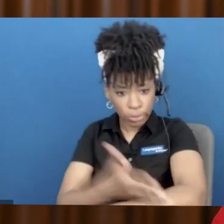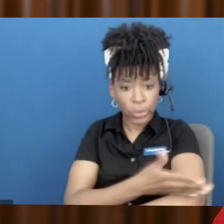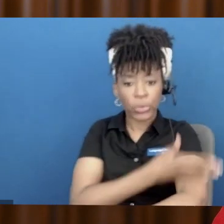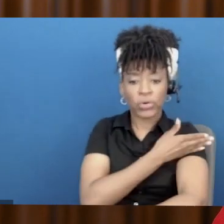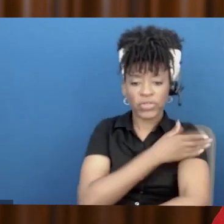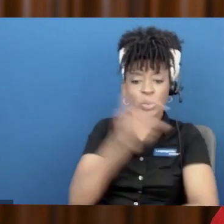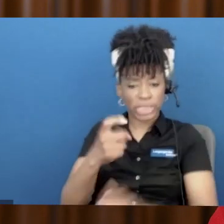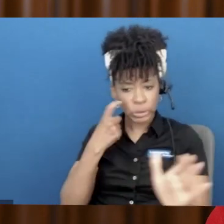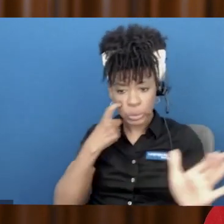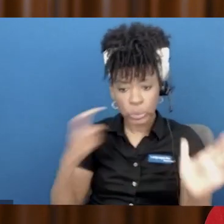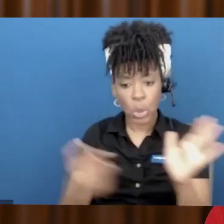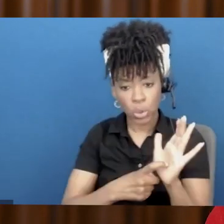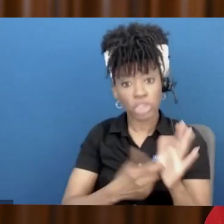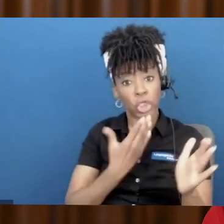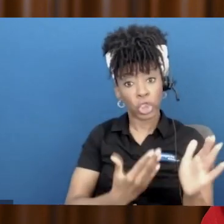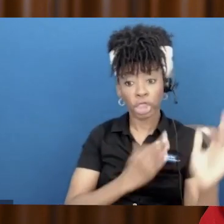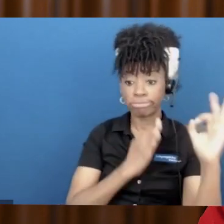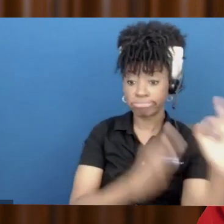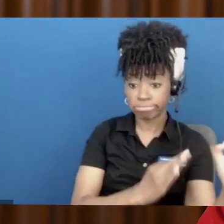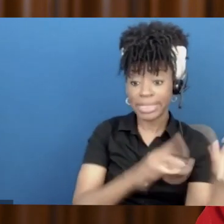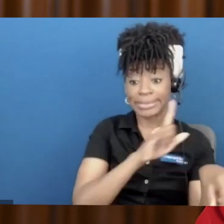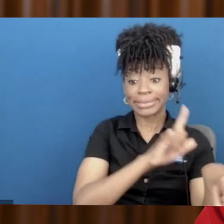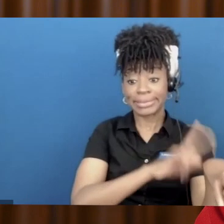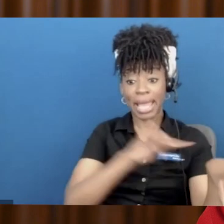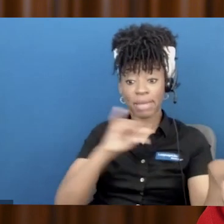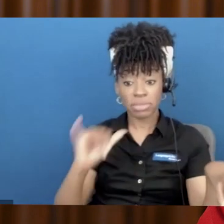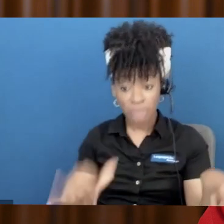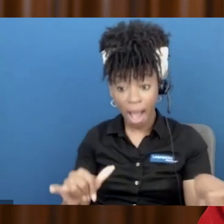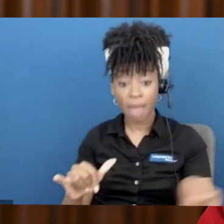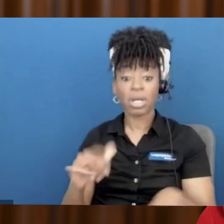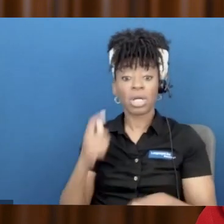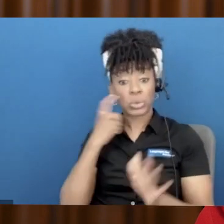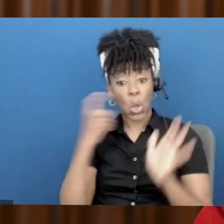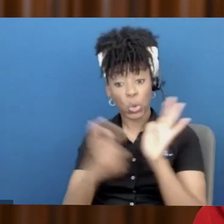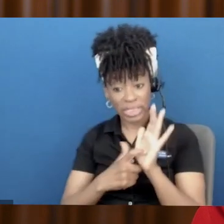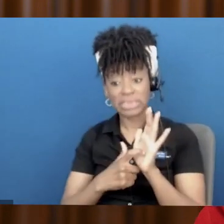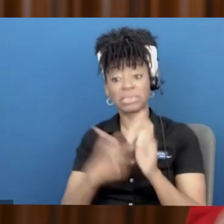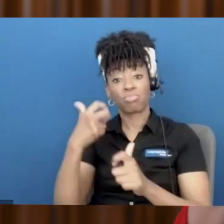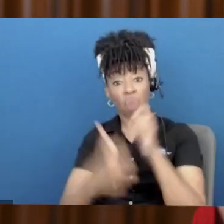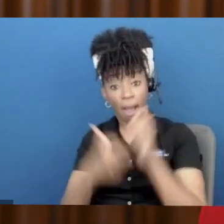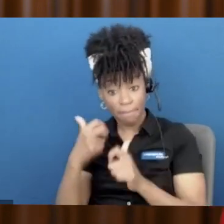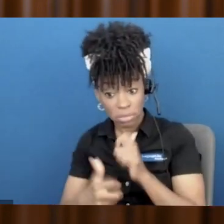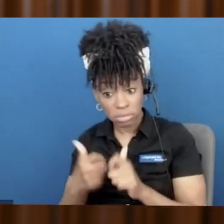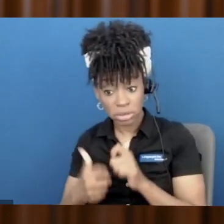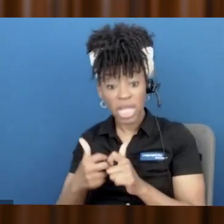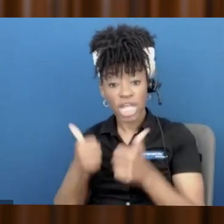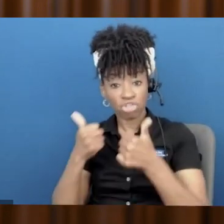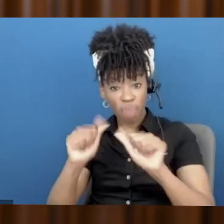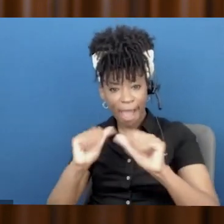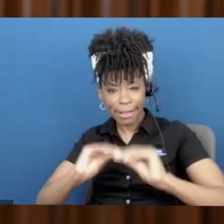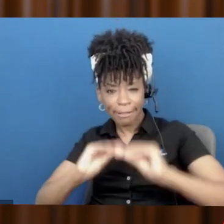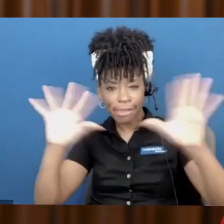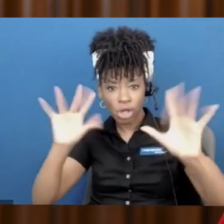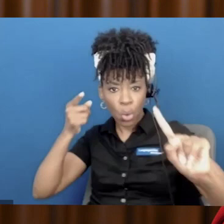Madison and nationwide, and be clear-eyed about what needs to change. One of the most important things we must